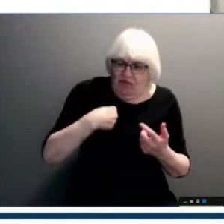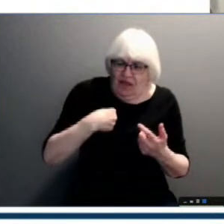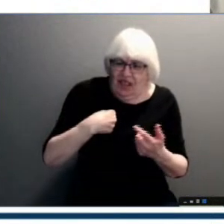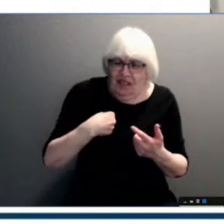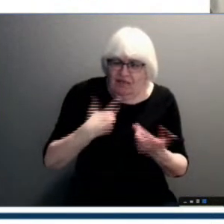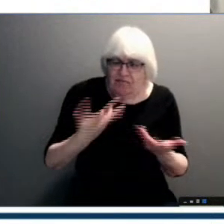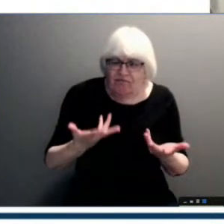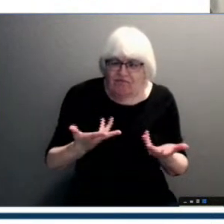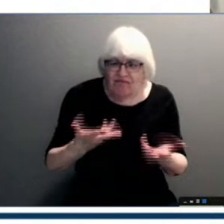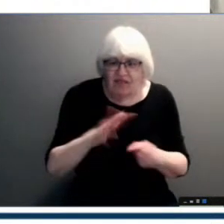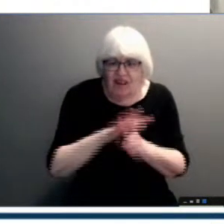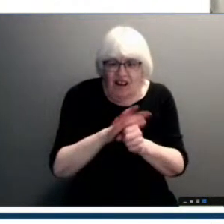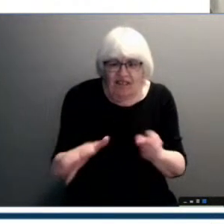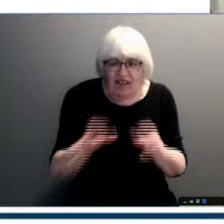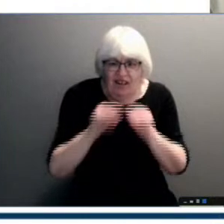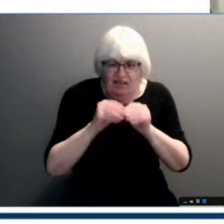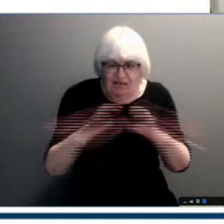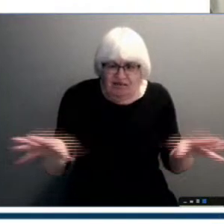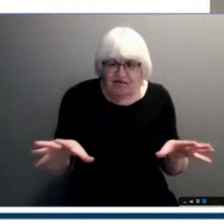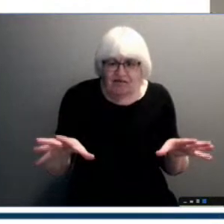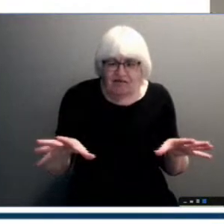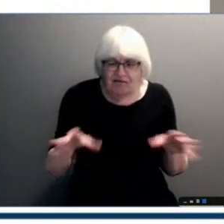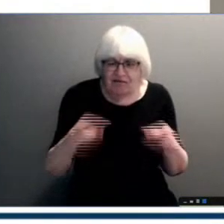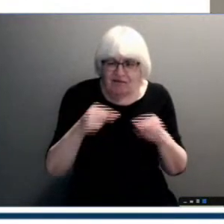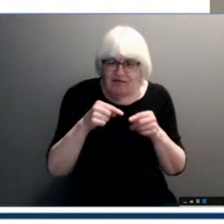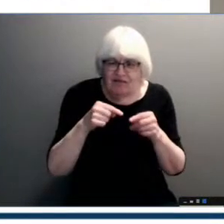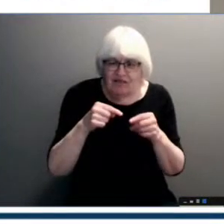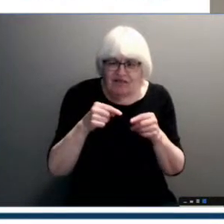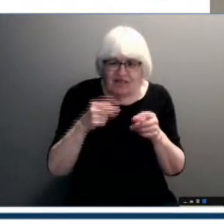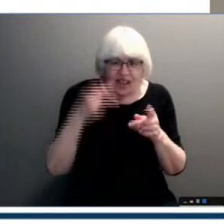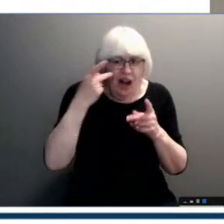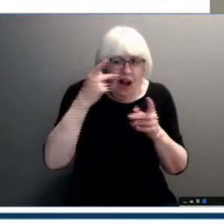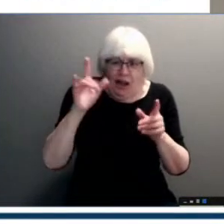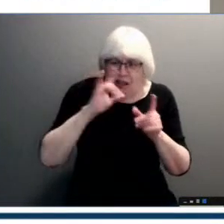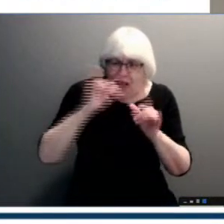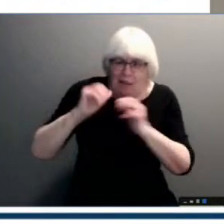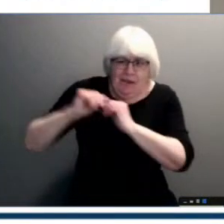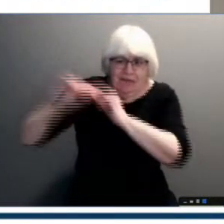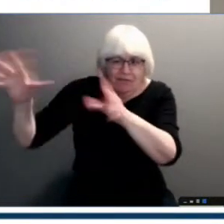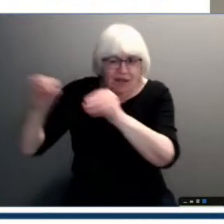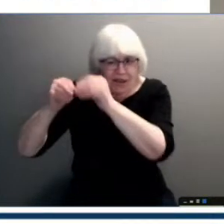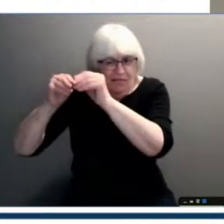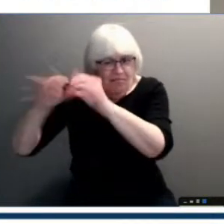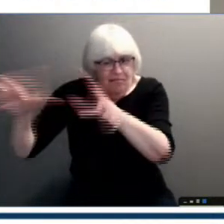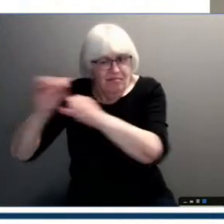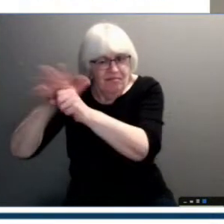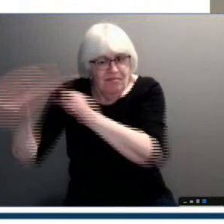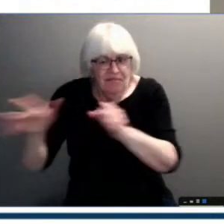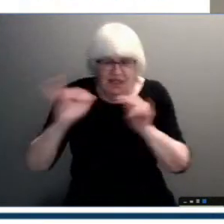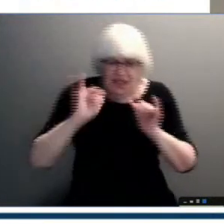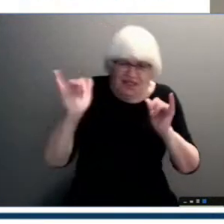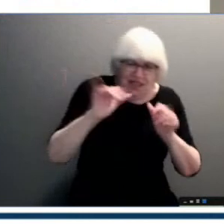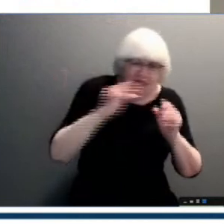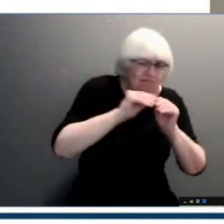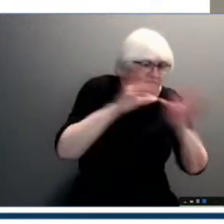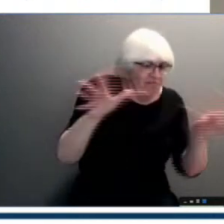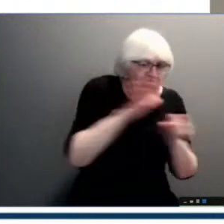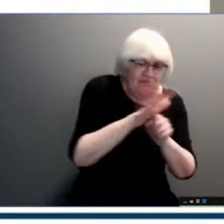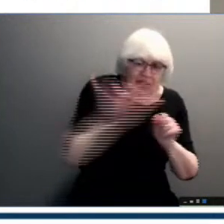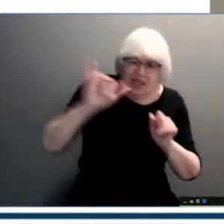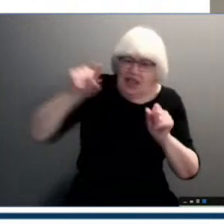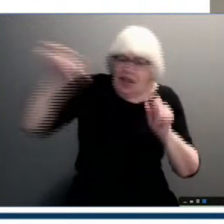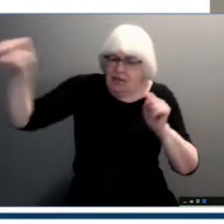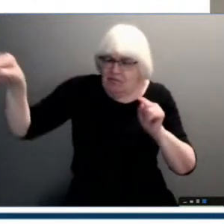epidemiologically speaking in the same boat? So I think, I follow the science. I can't answer to why other provinces make